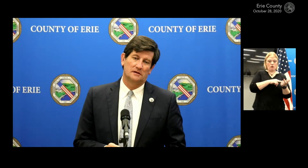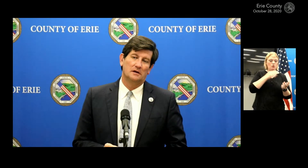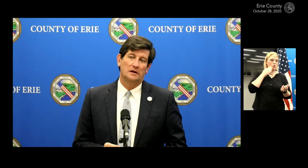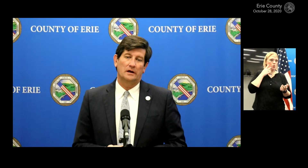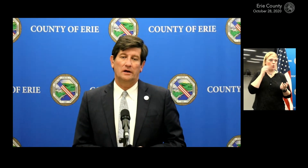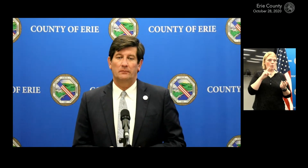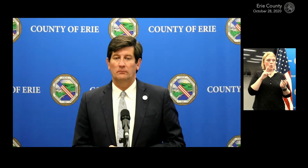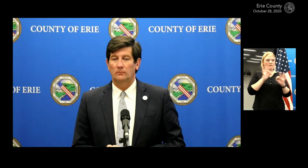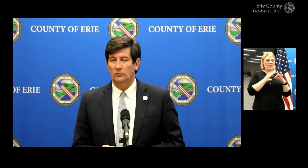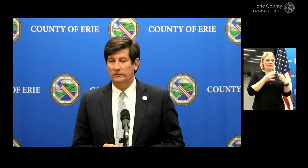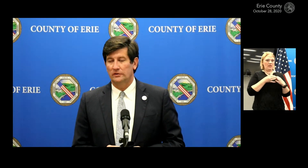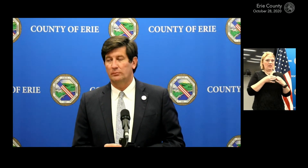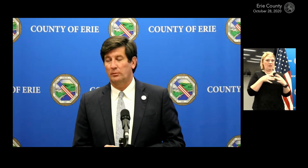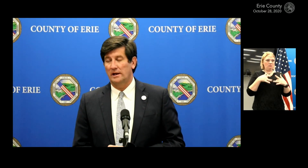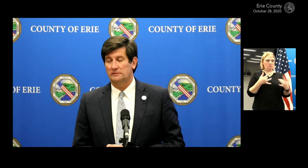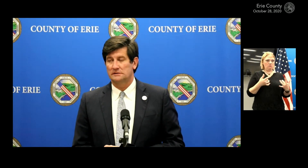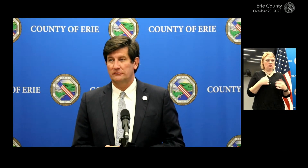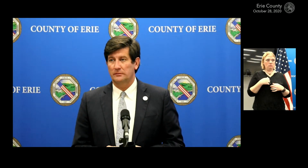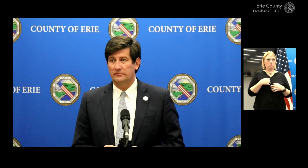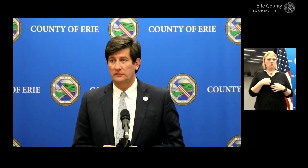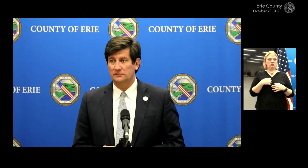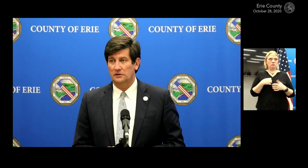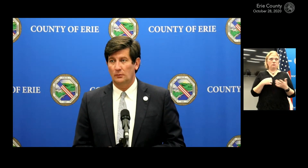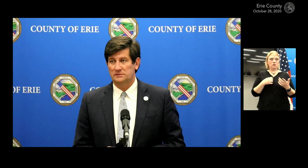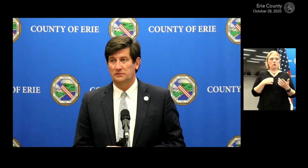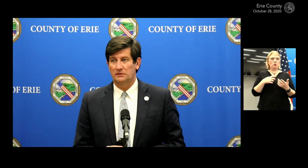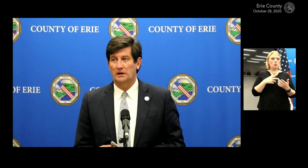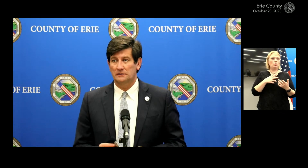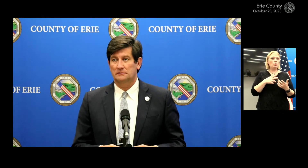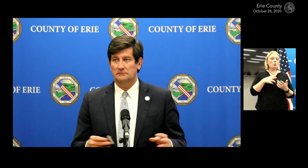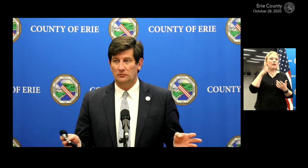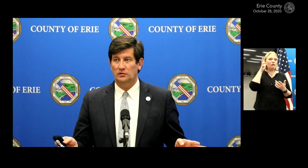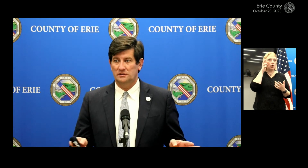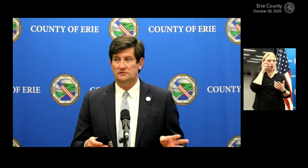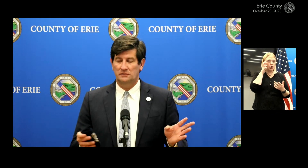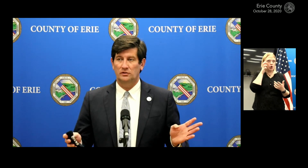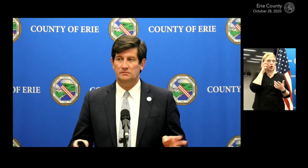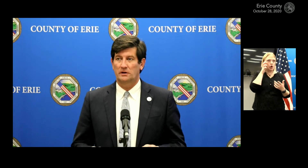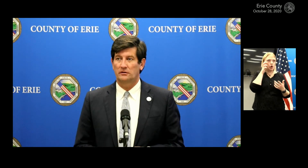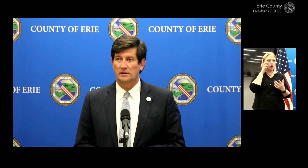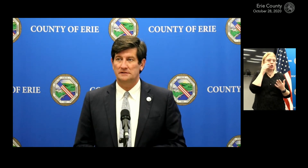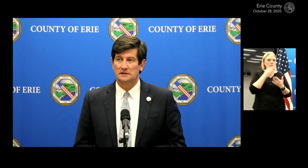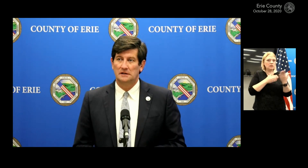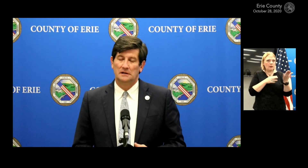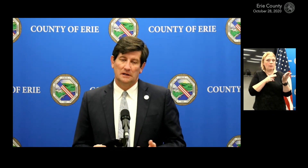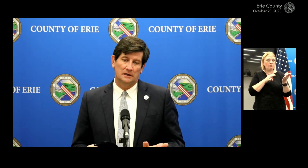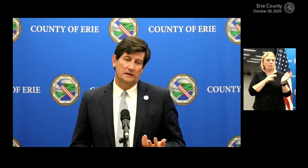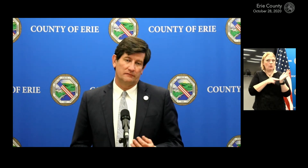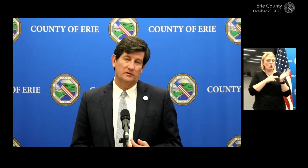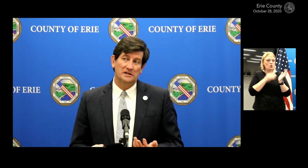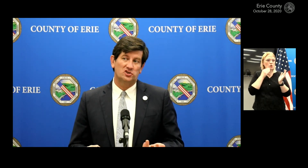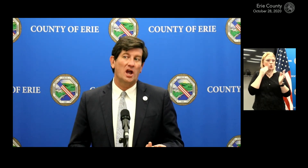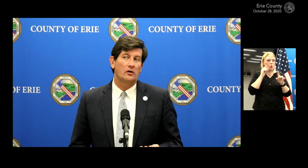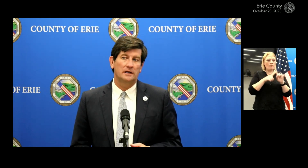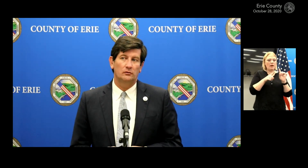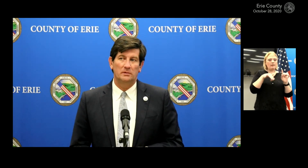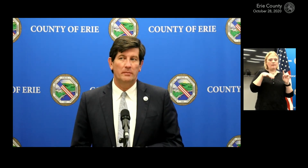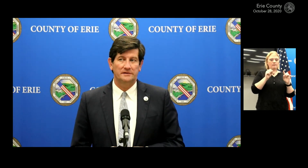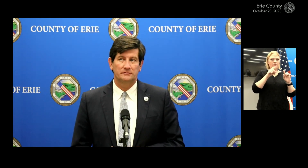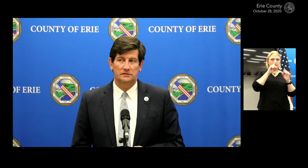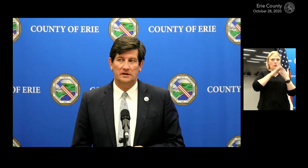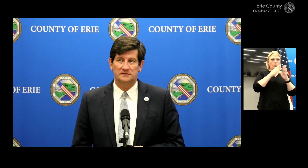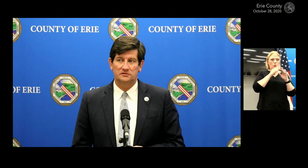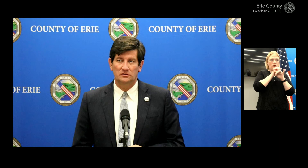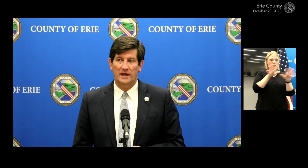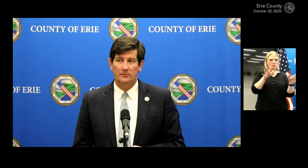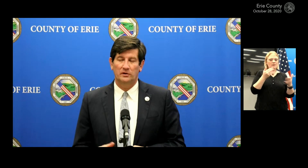gatherings? We've heard the preponderance of them are from nursing homes, but there's community spread otherwise. For each county, it would be best